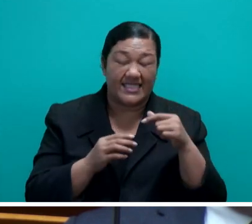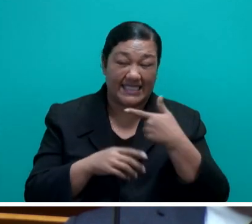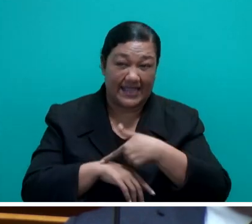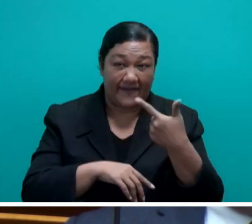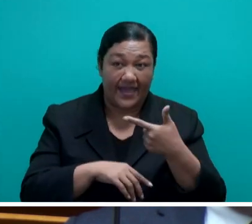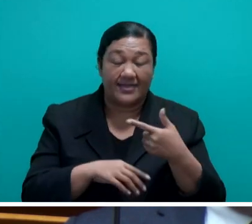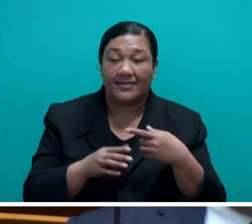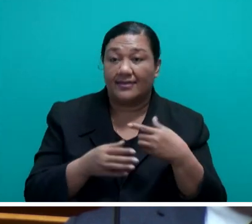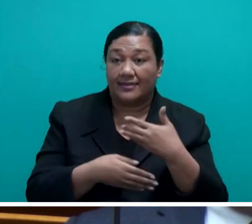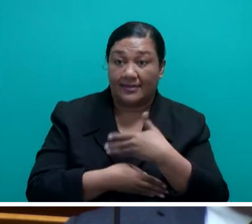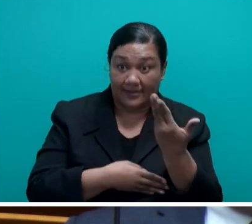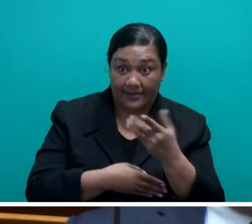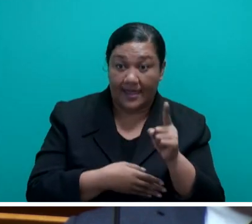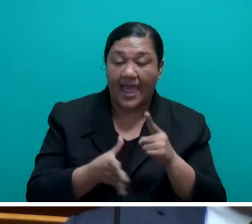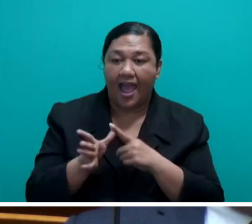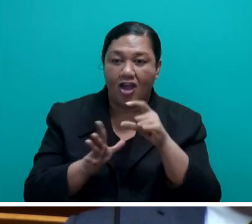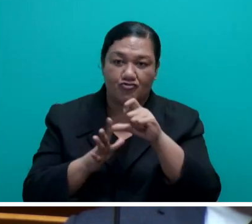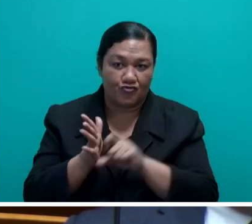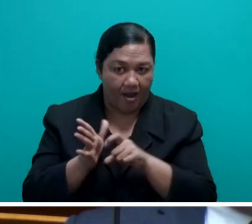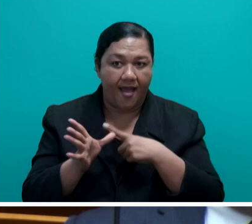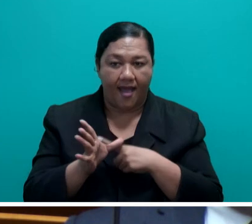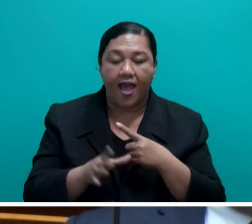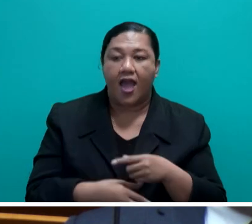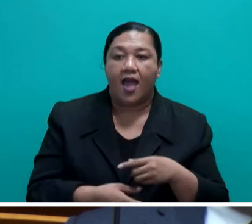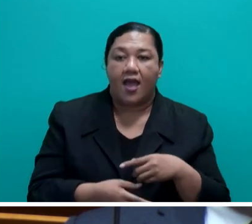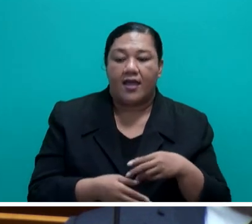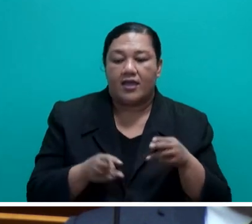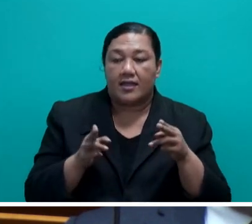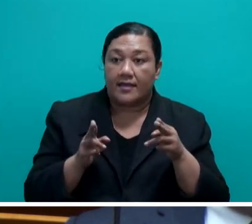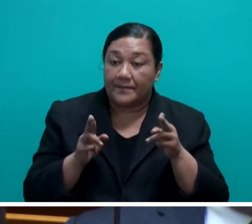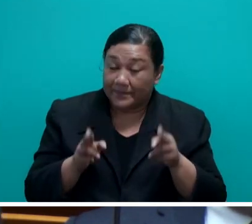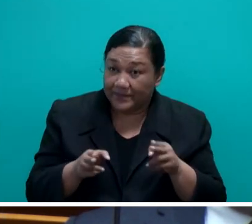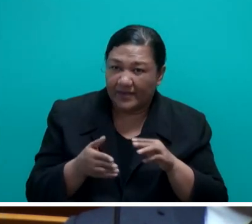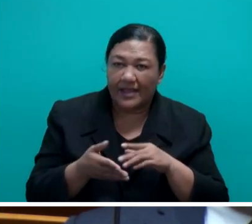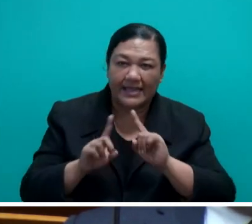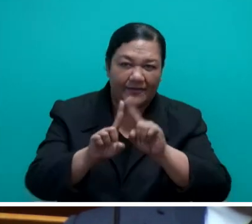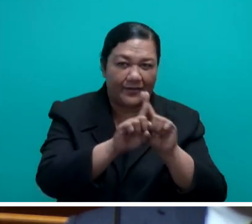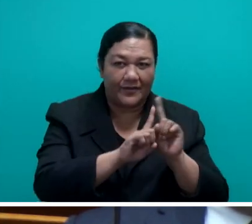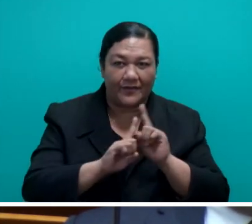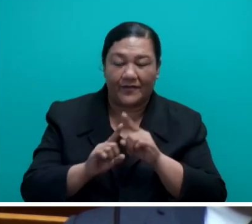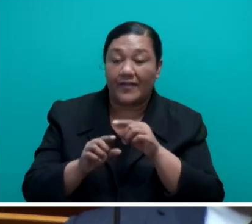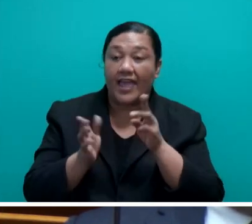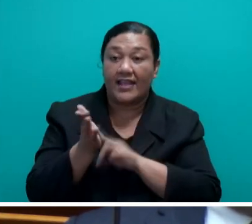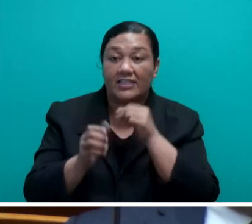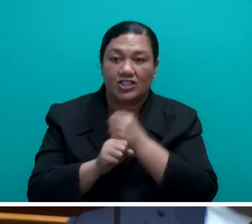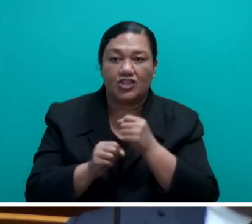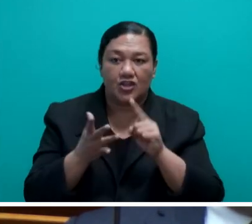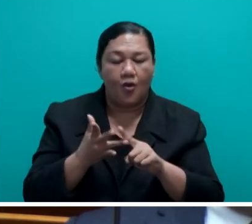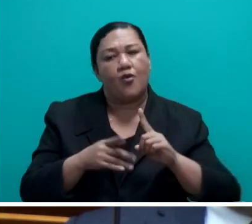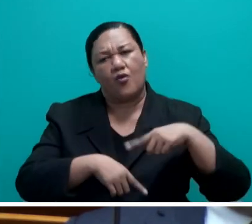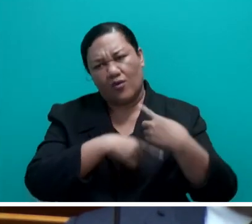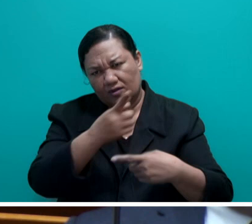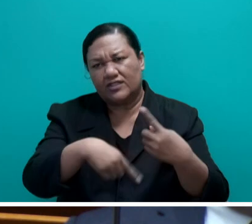ADRA, Live and Learn, and Habitat for Humanity, just to name a few for their unwavering support